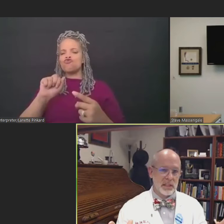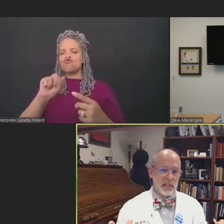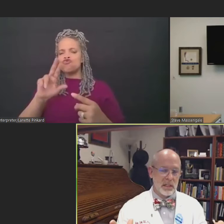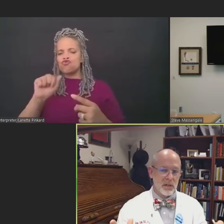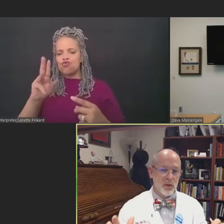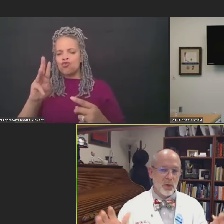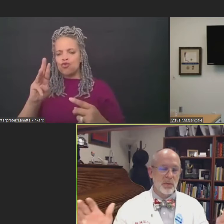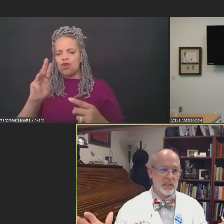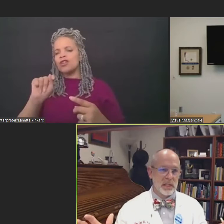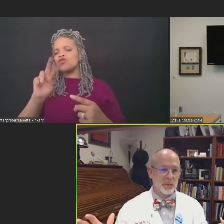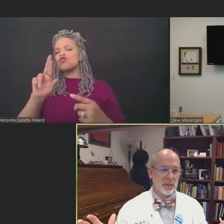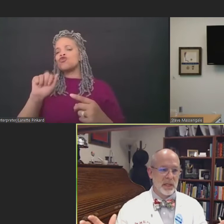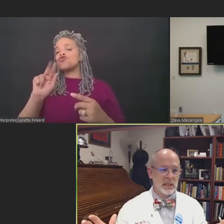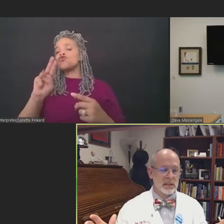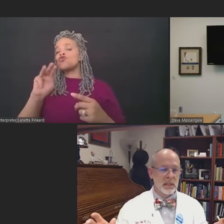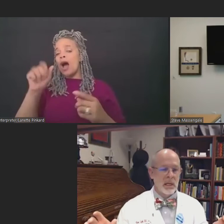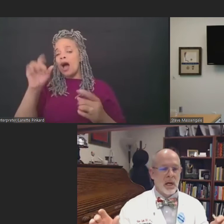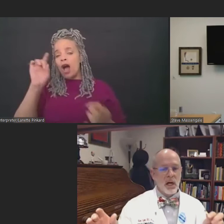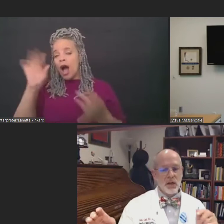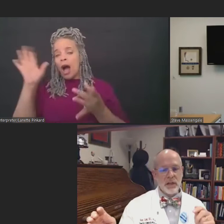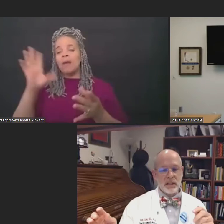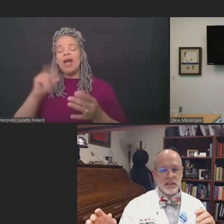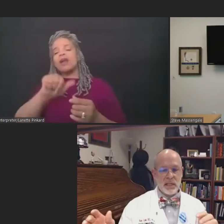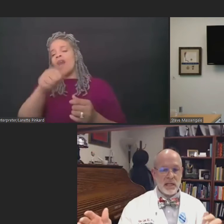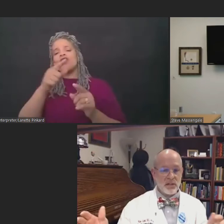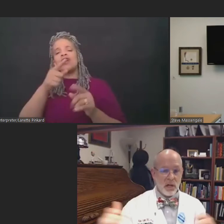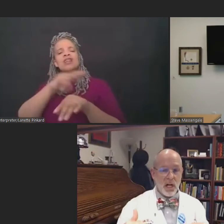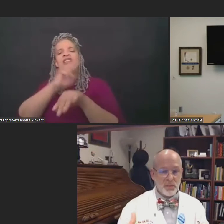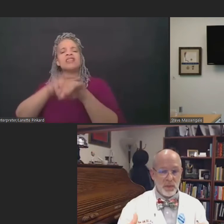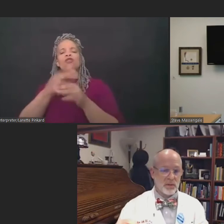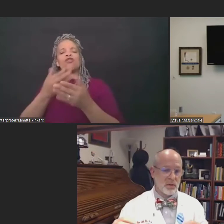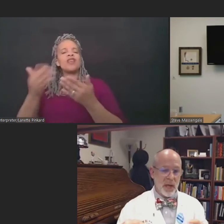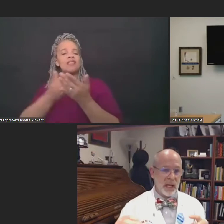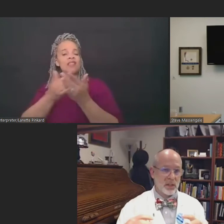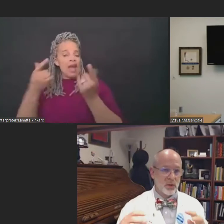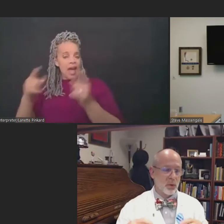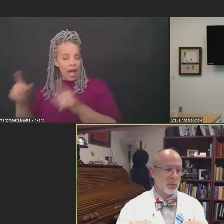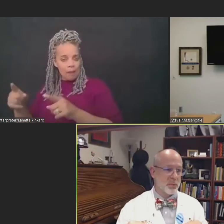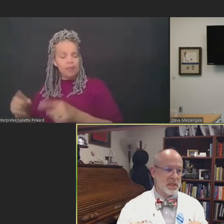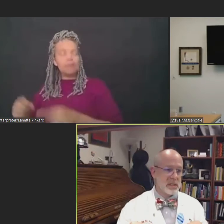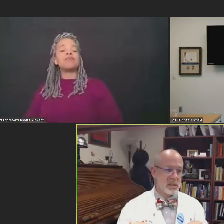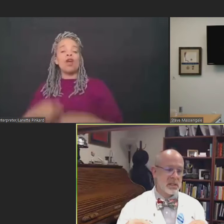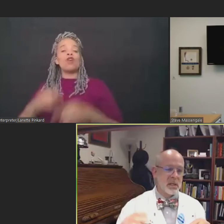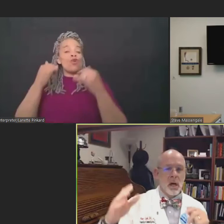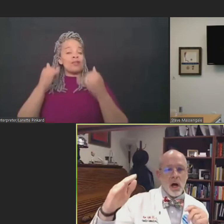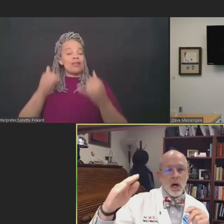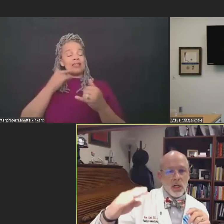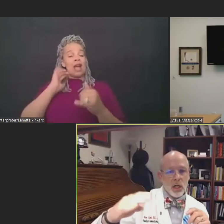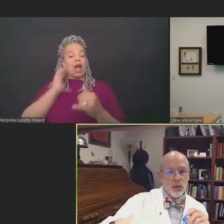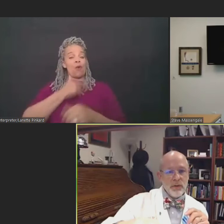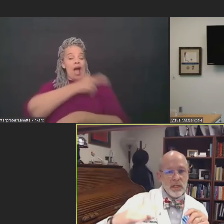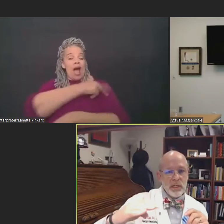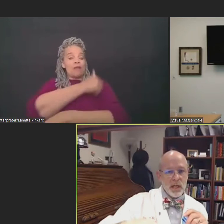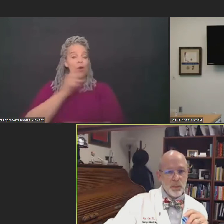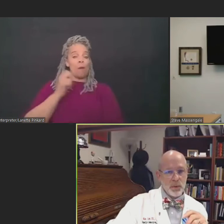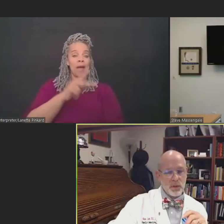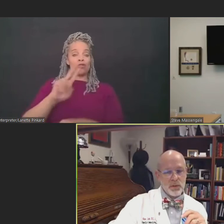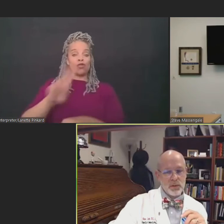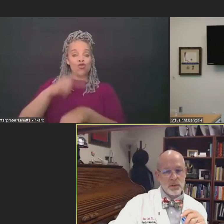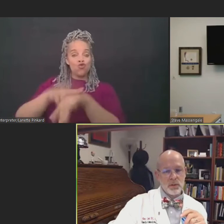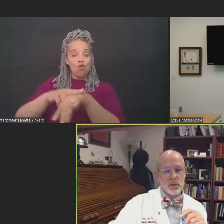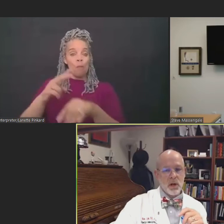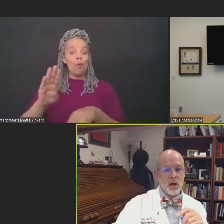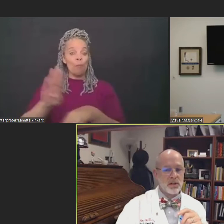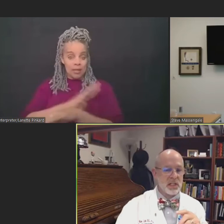other things that normally take place. All that to say is our hospitals are back to normal business. Our COVID